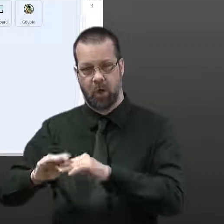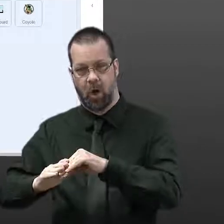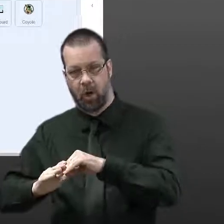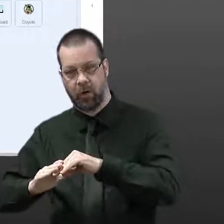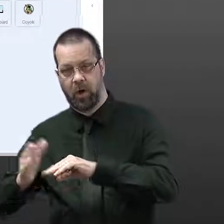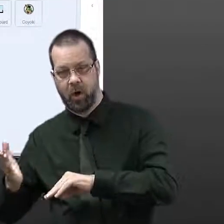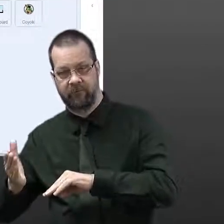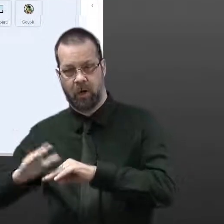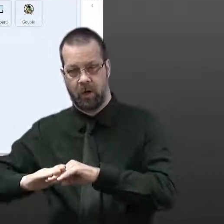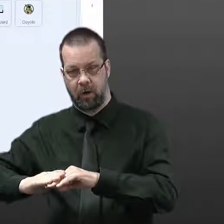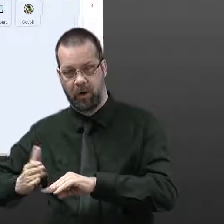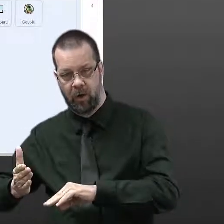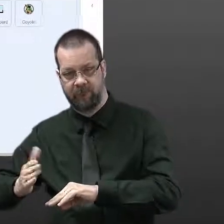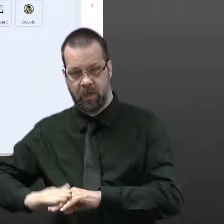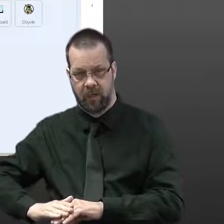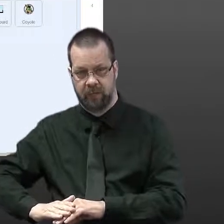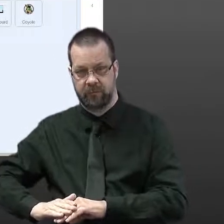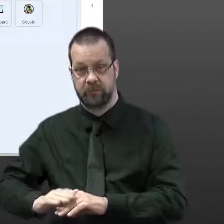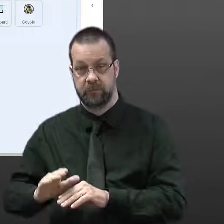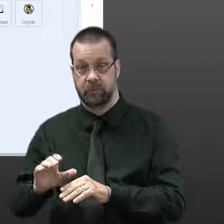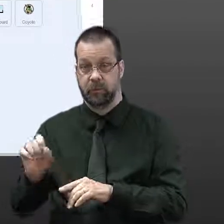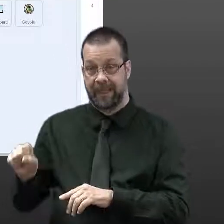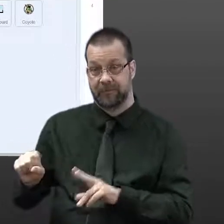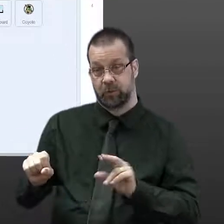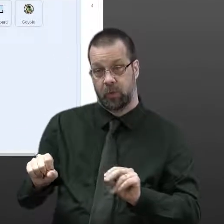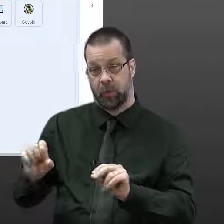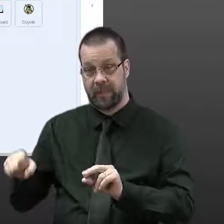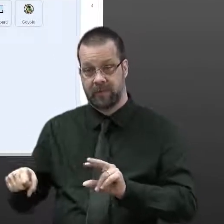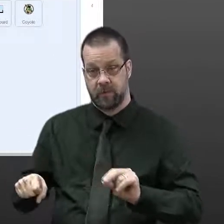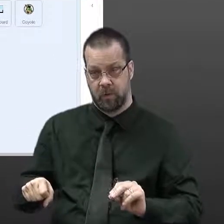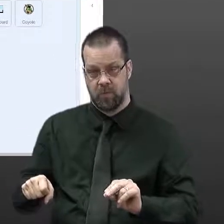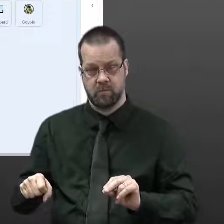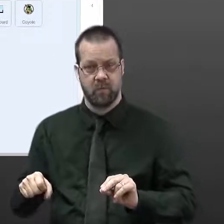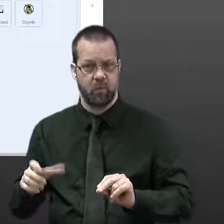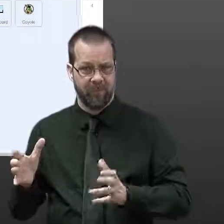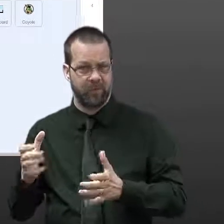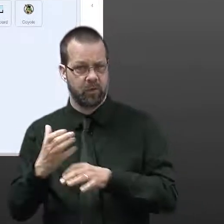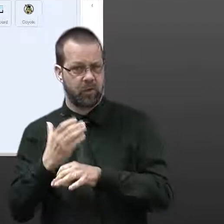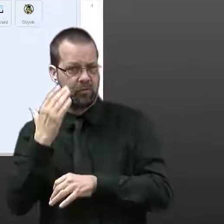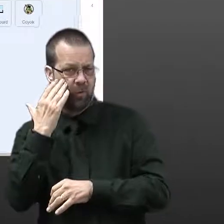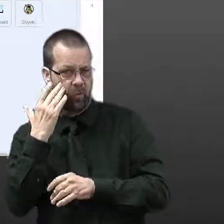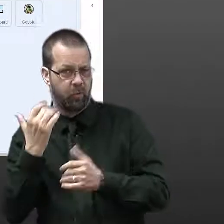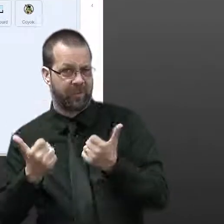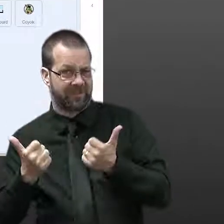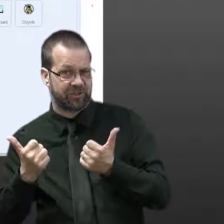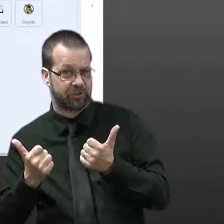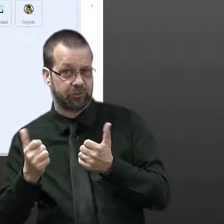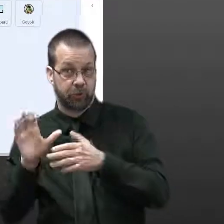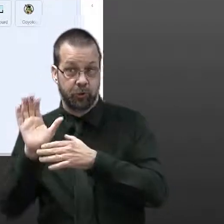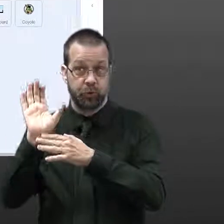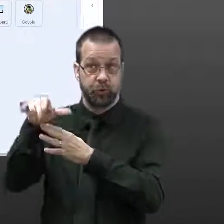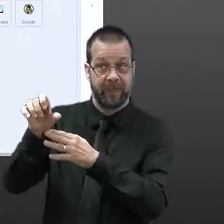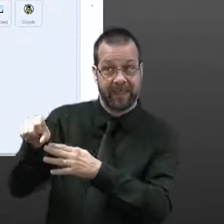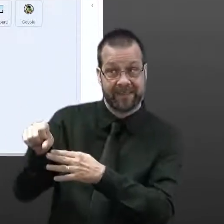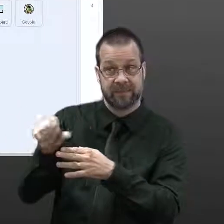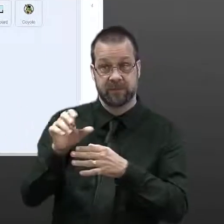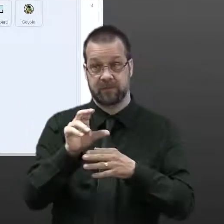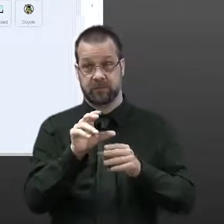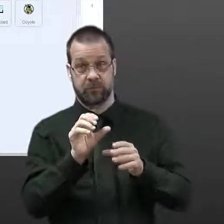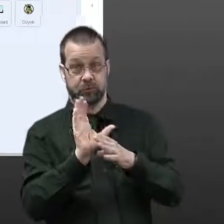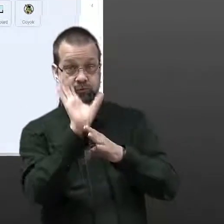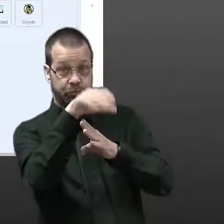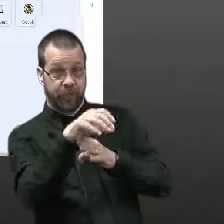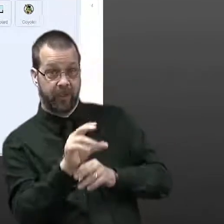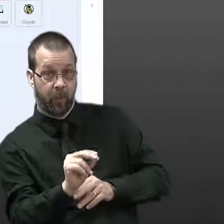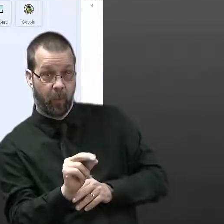So sometimes we'll be shooting and sometimes we'll not be shooting, and we want the computer to know the difference between those two times. So the next